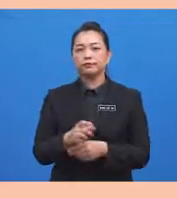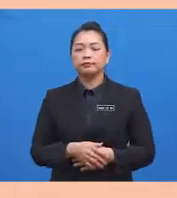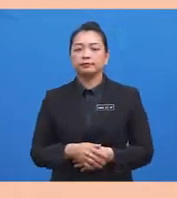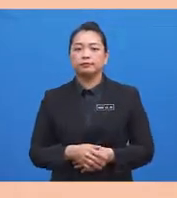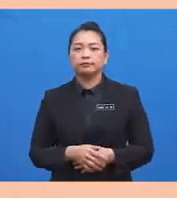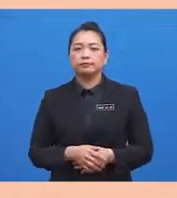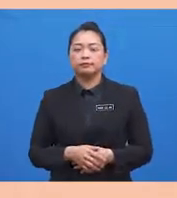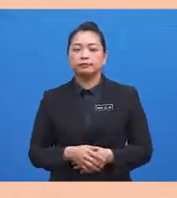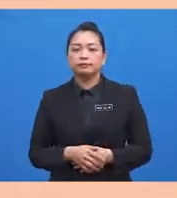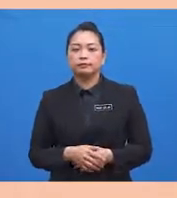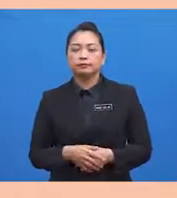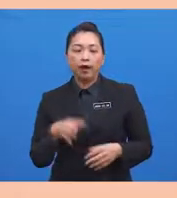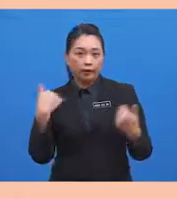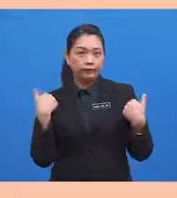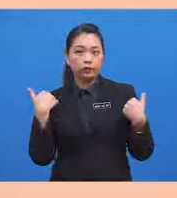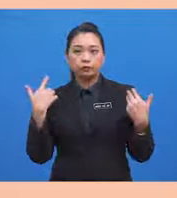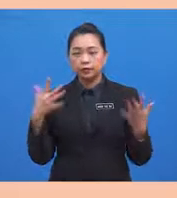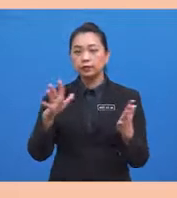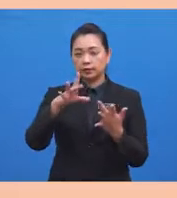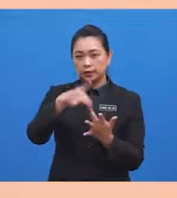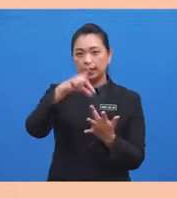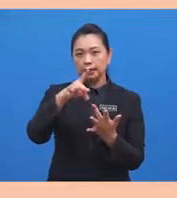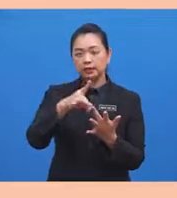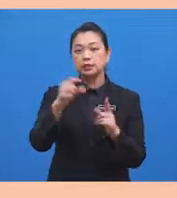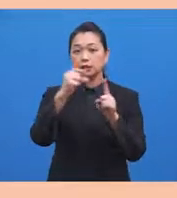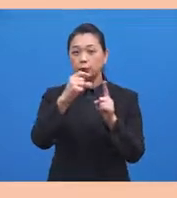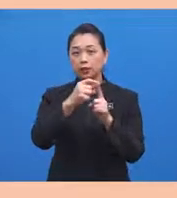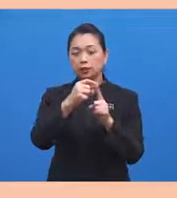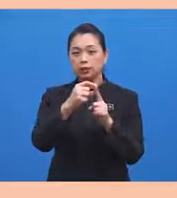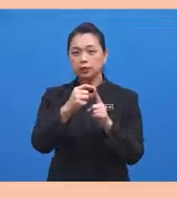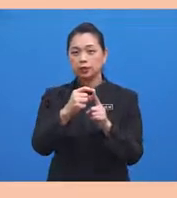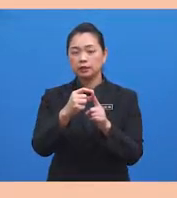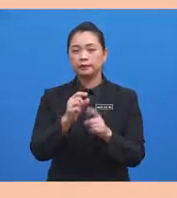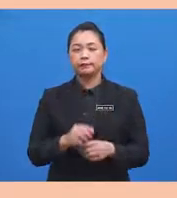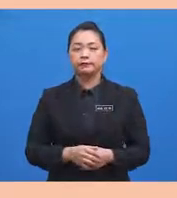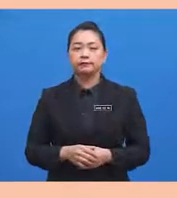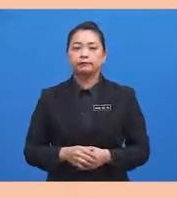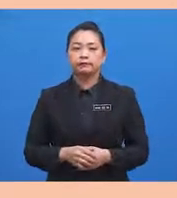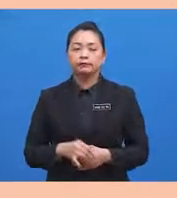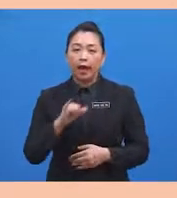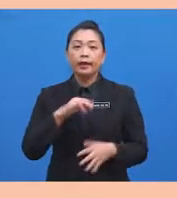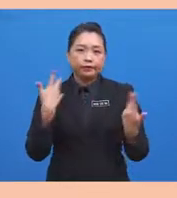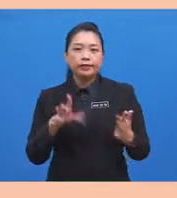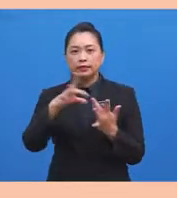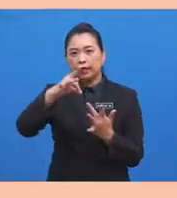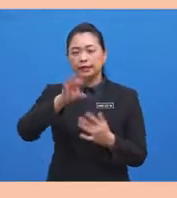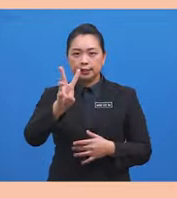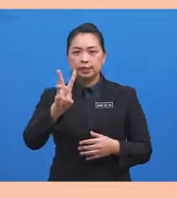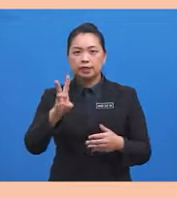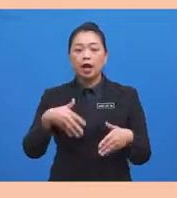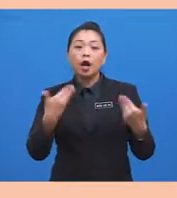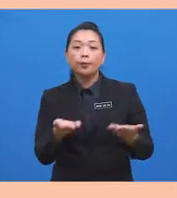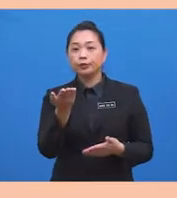done? Have you selected your words or phrases? I have only selected 6. What about you?